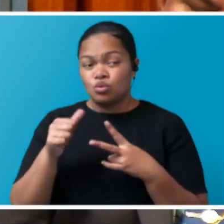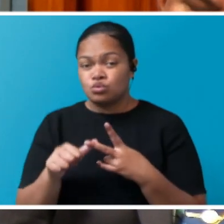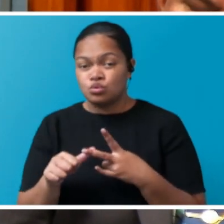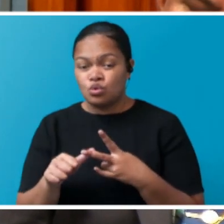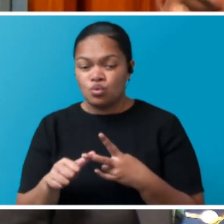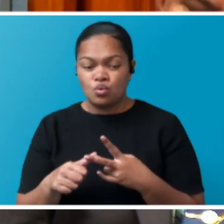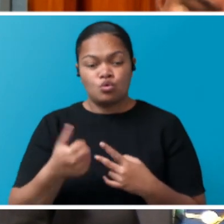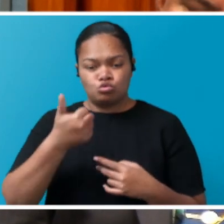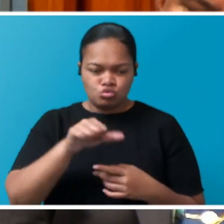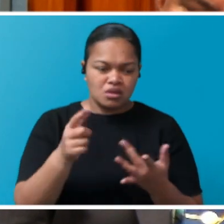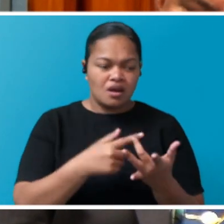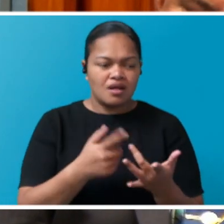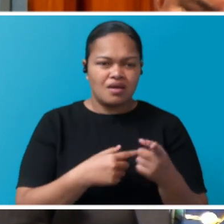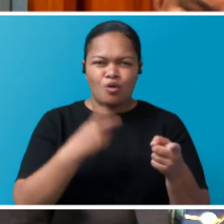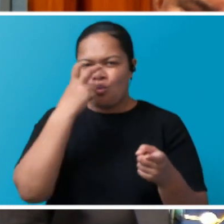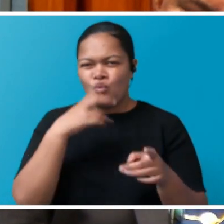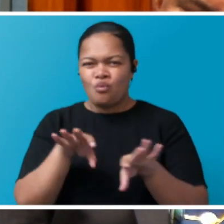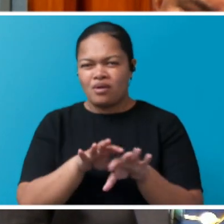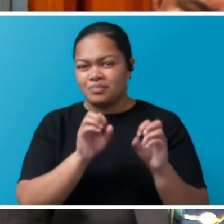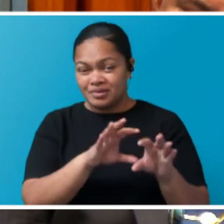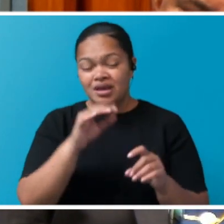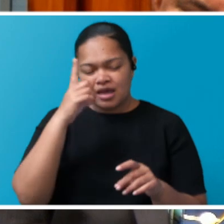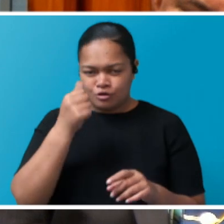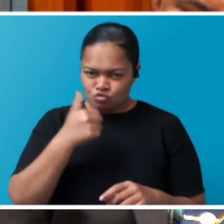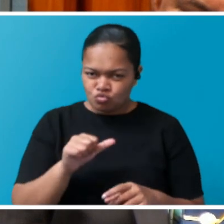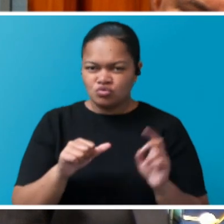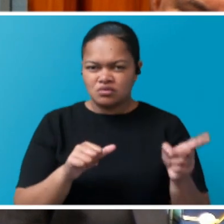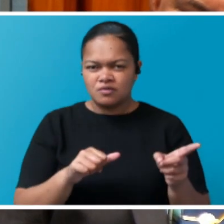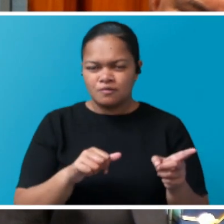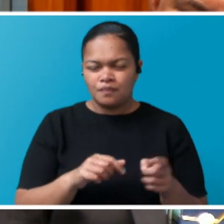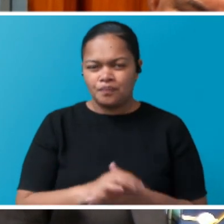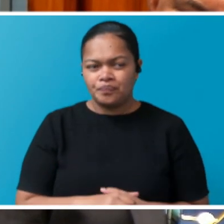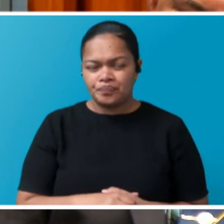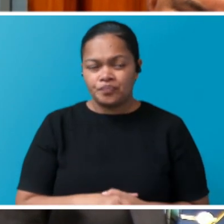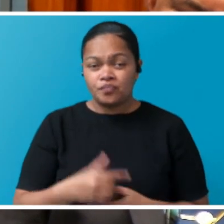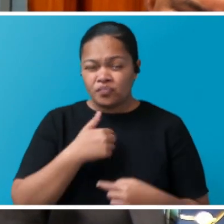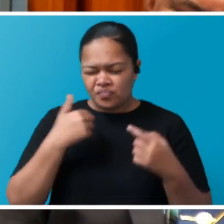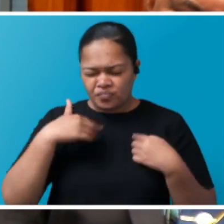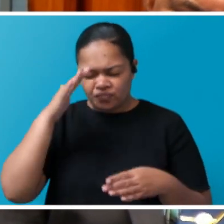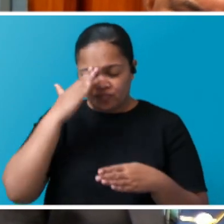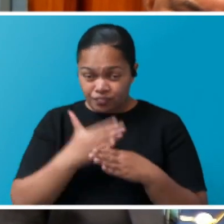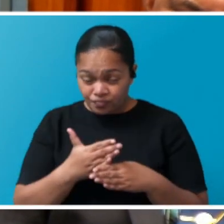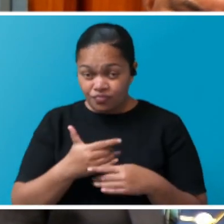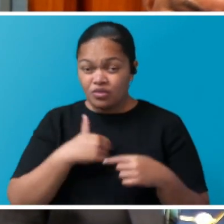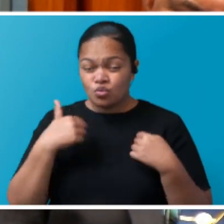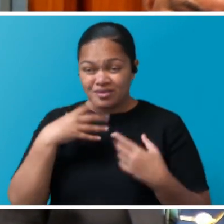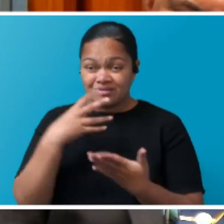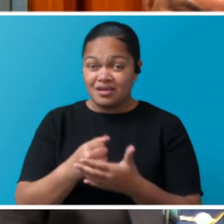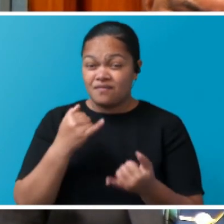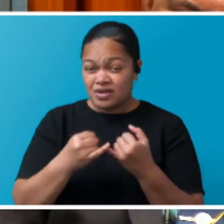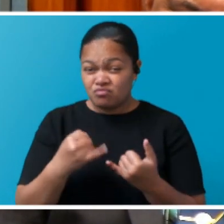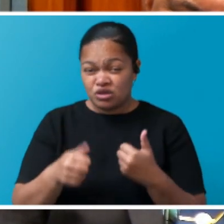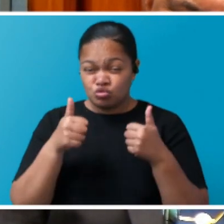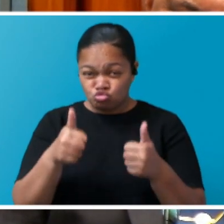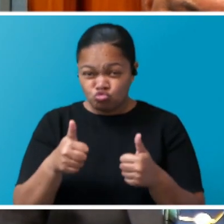As I said, it's part of the work in progress at the moment. And we are hopeful that we're going to get some very good advice from the